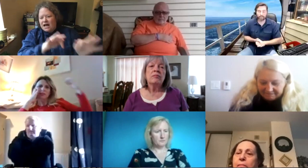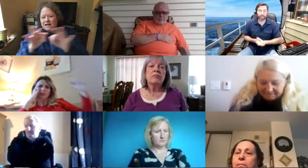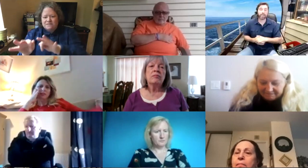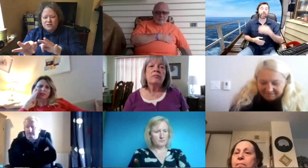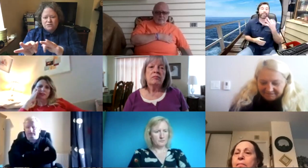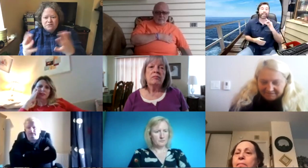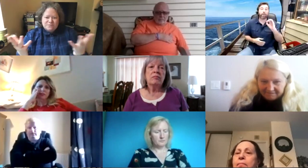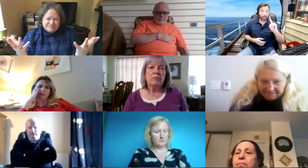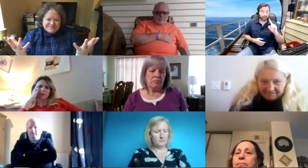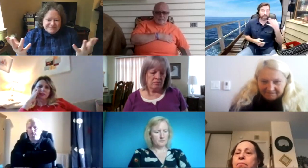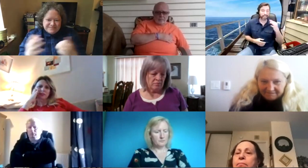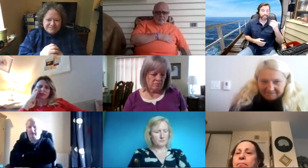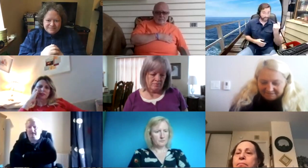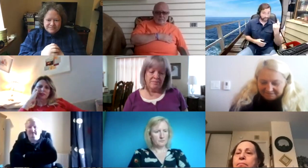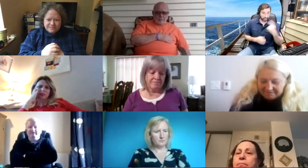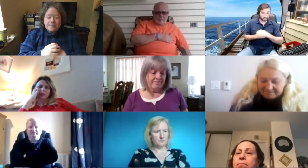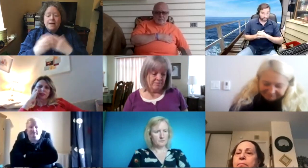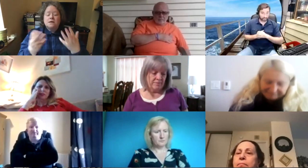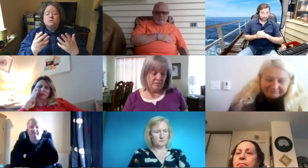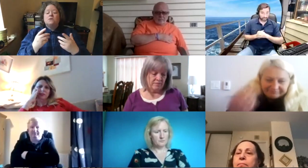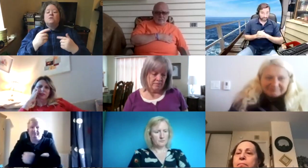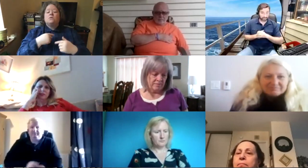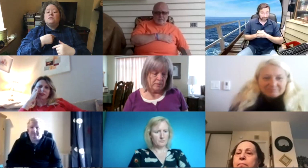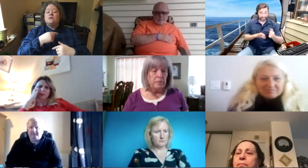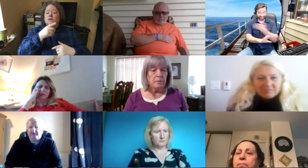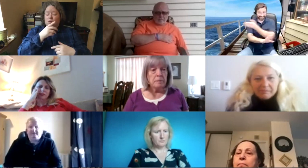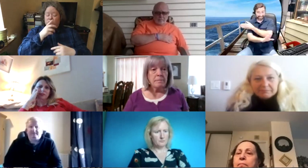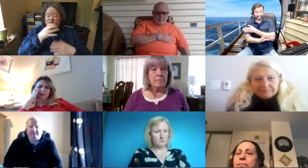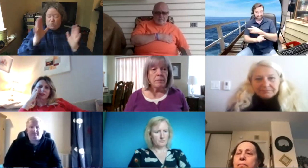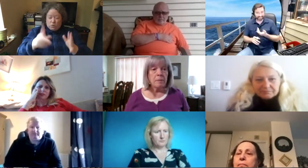1911, 50 years after.